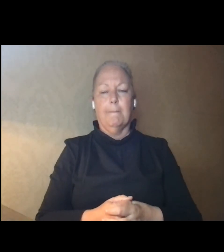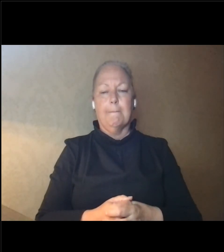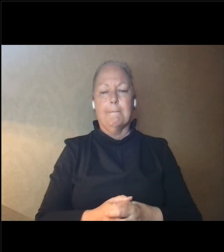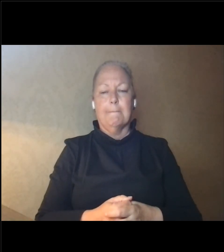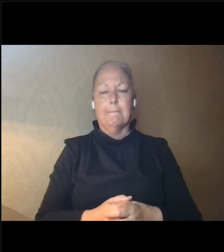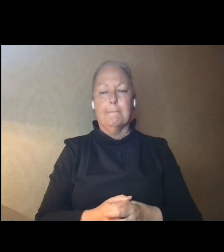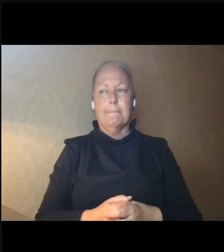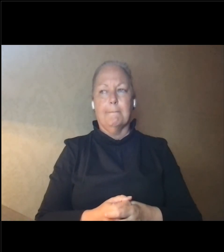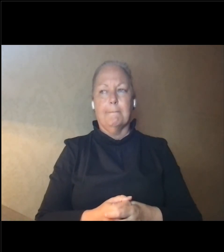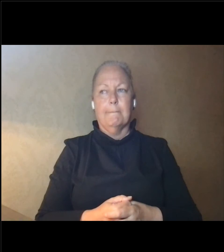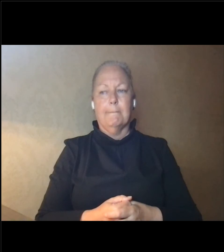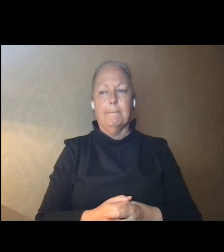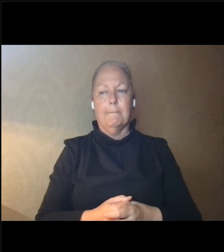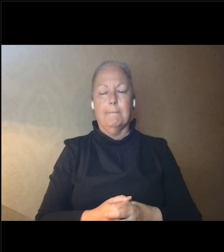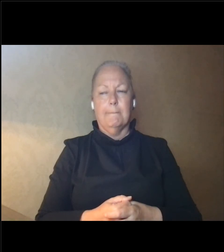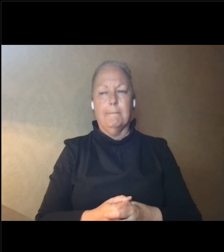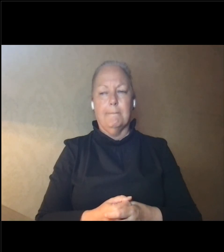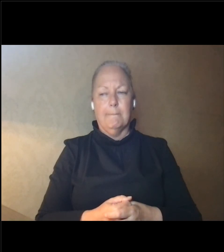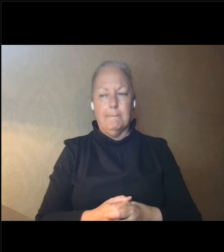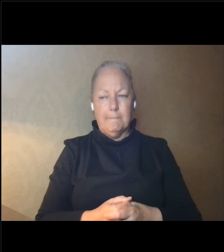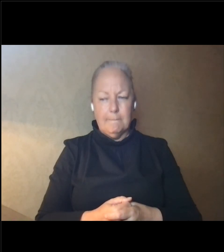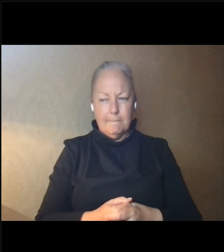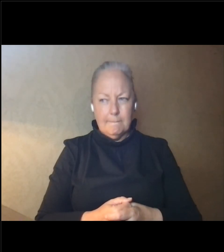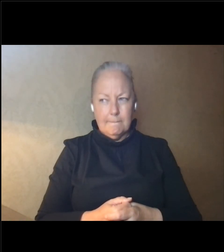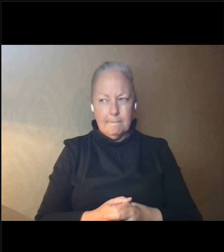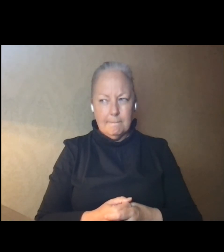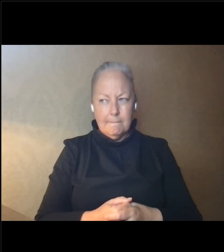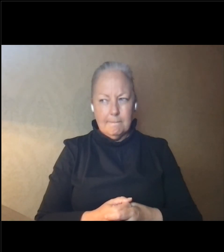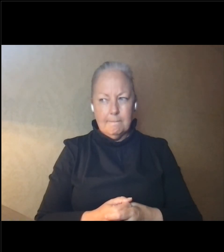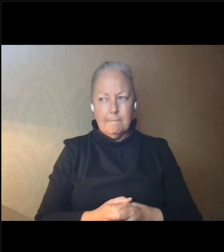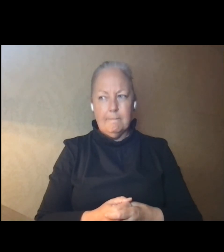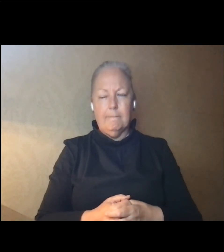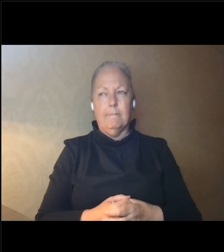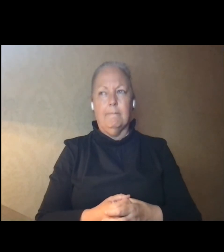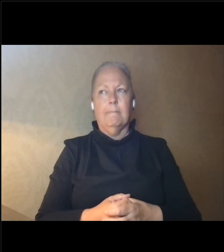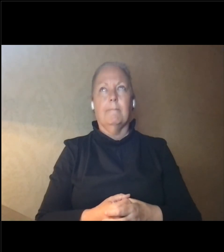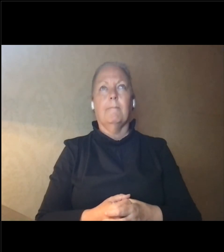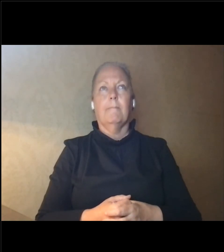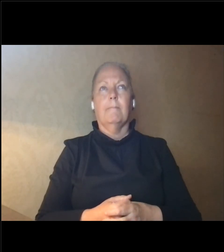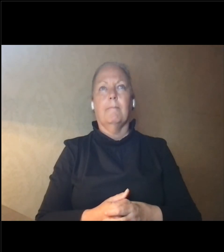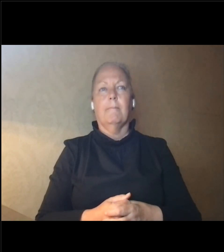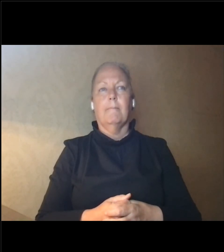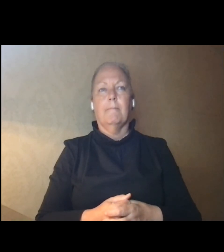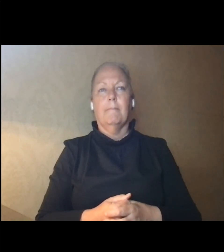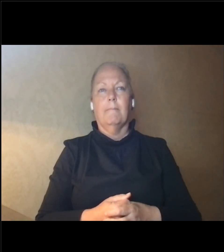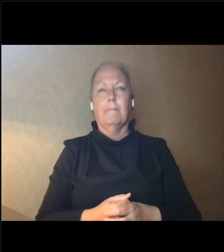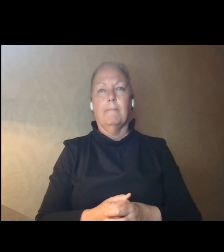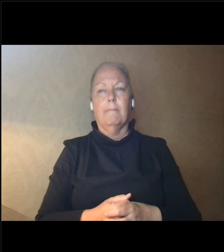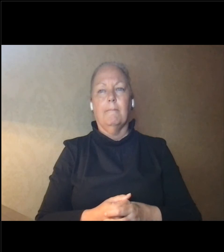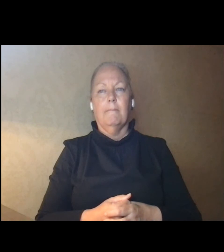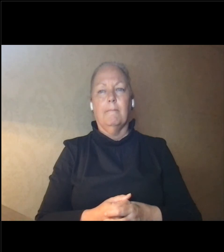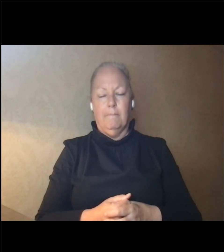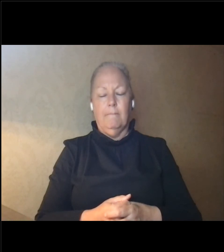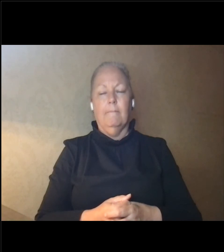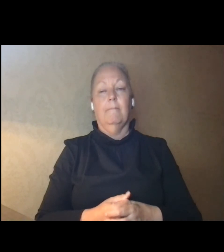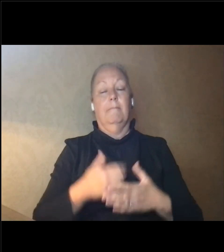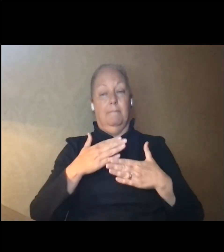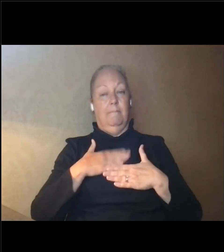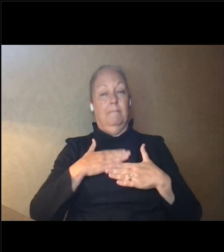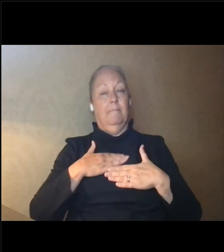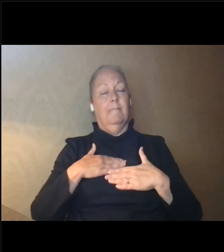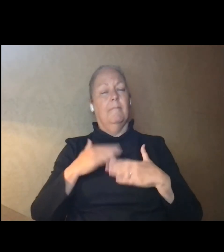and we succeed on the rehab. This way we will be, because in my part of the world we have a